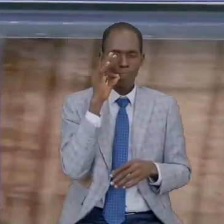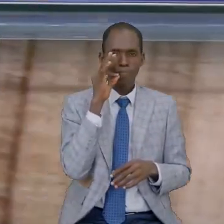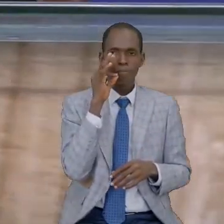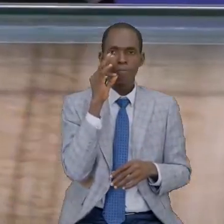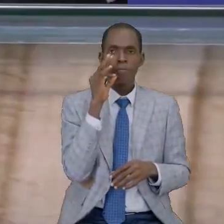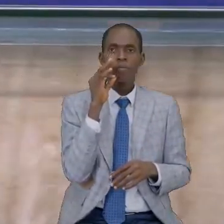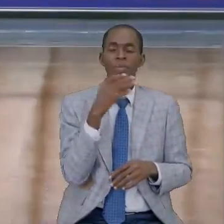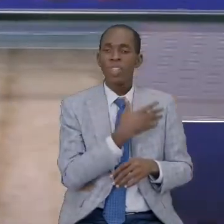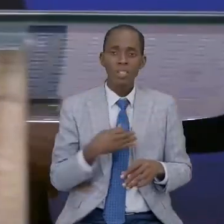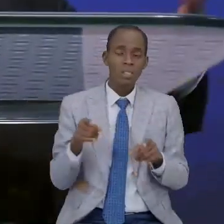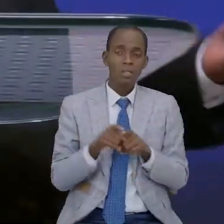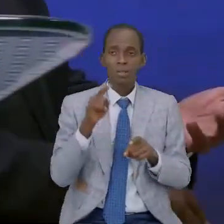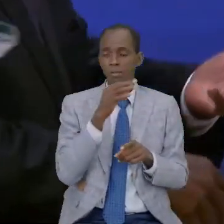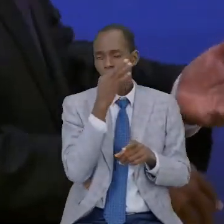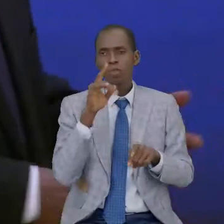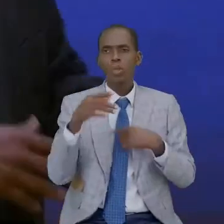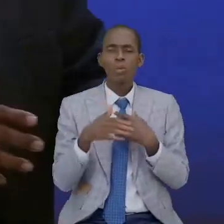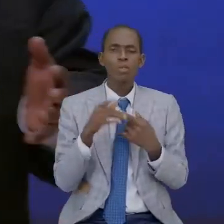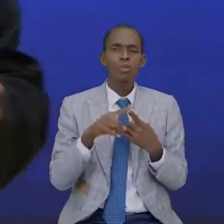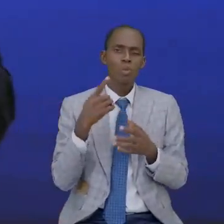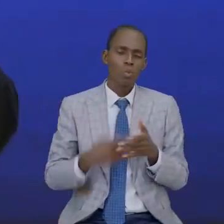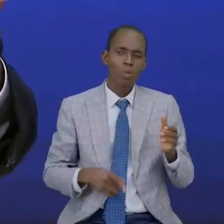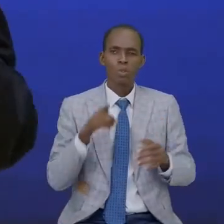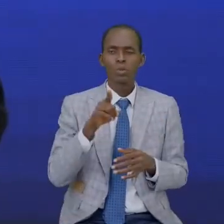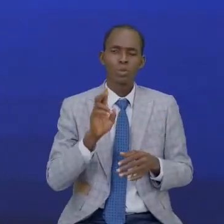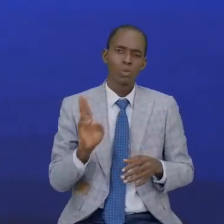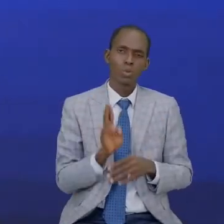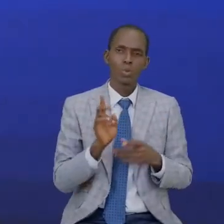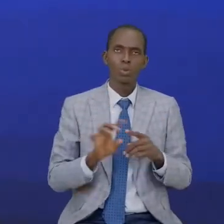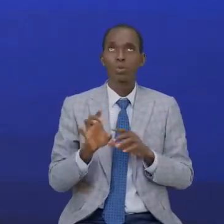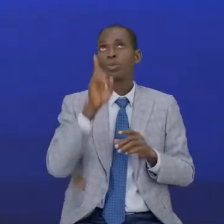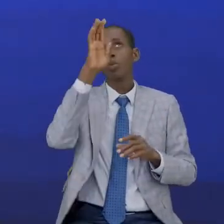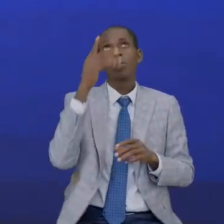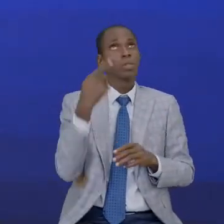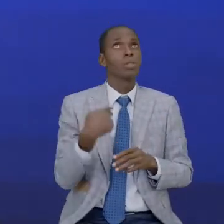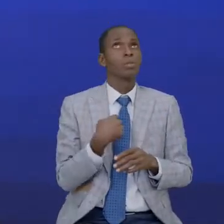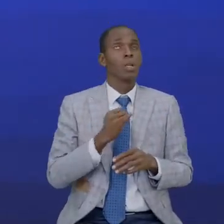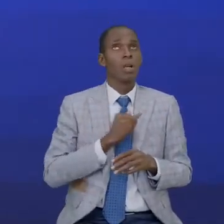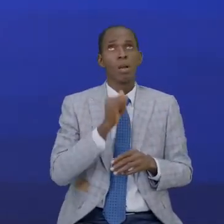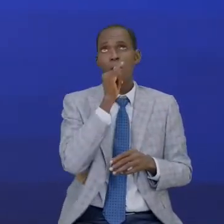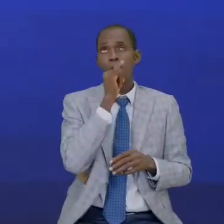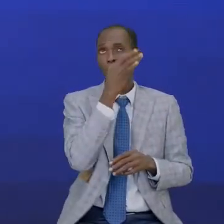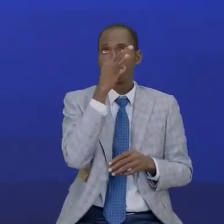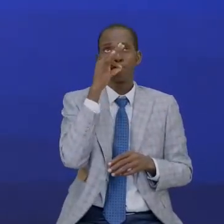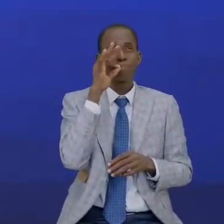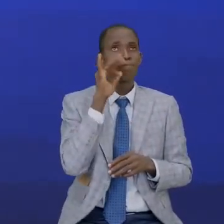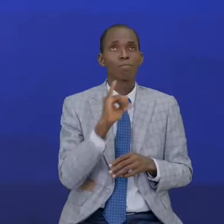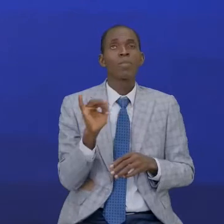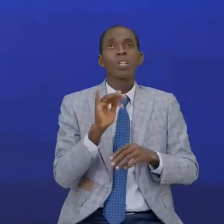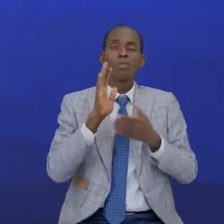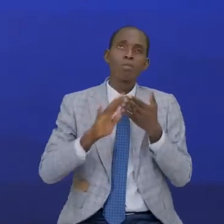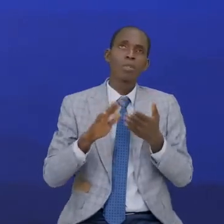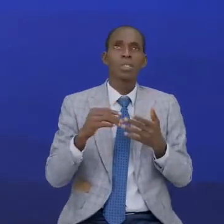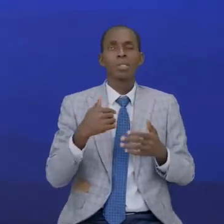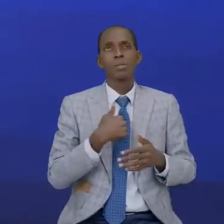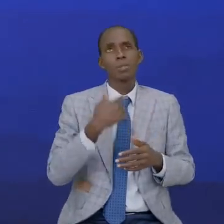are fasting, you are going back to what you used to do, that, you know, God, look at me, I am fasting, and